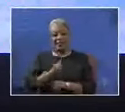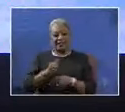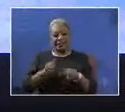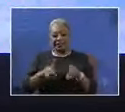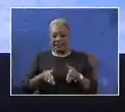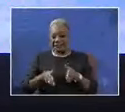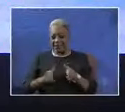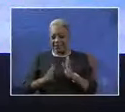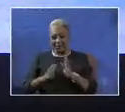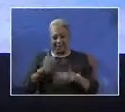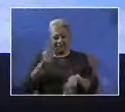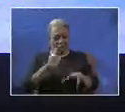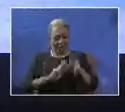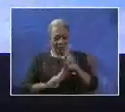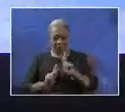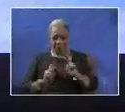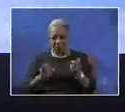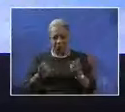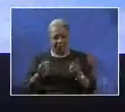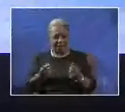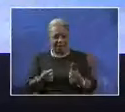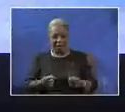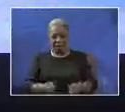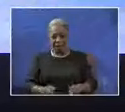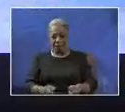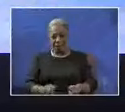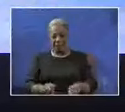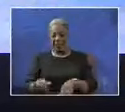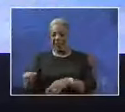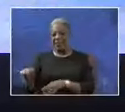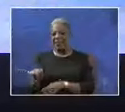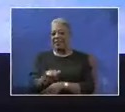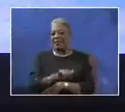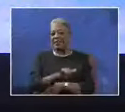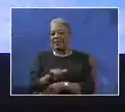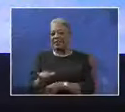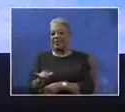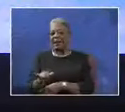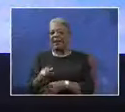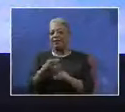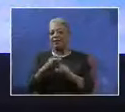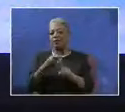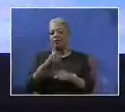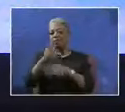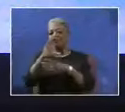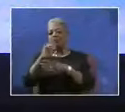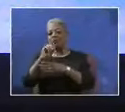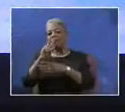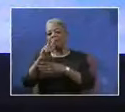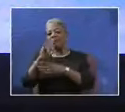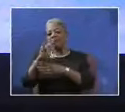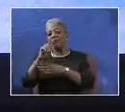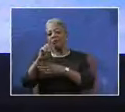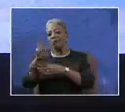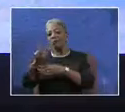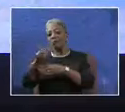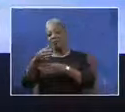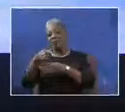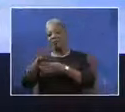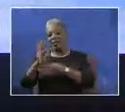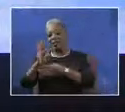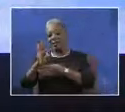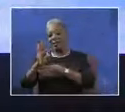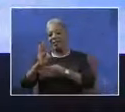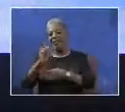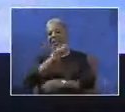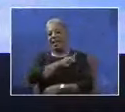that again. The Lord relented from COVID-19 and said to the angel who destroyed the people, it is